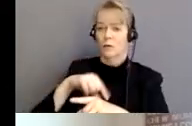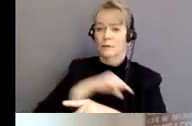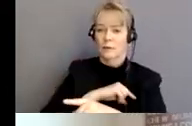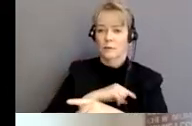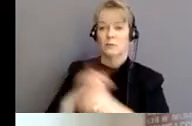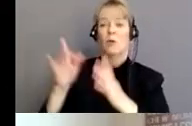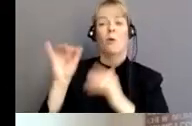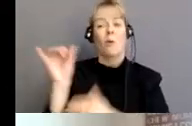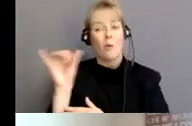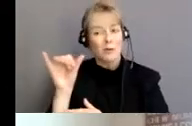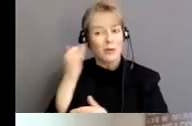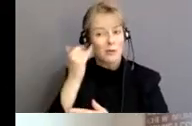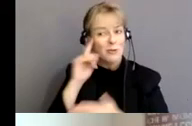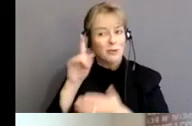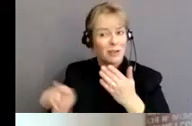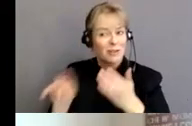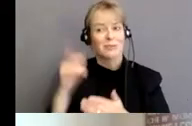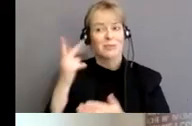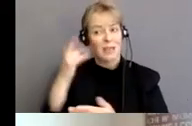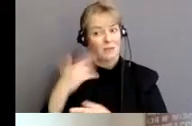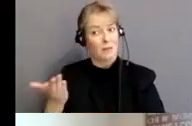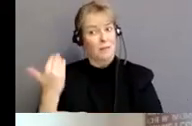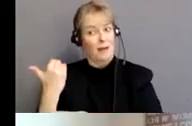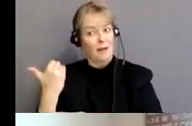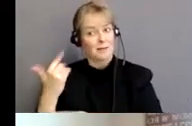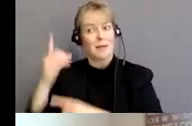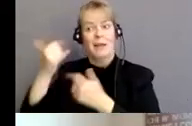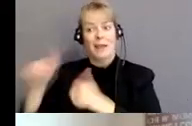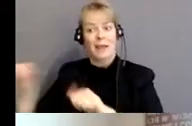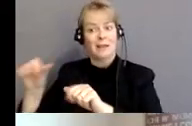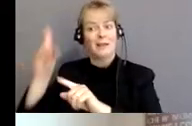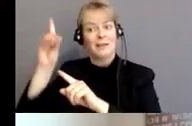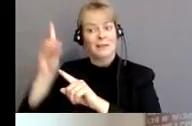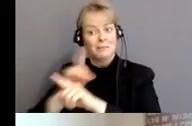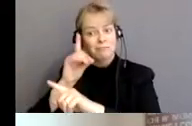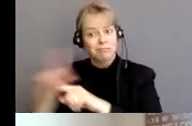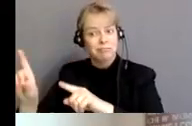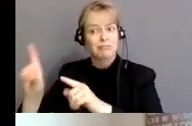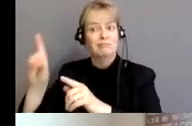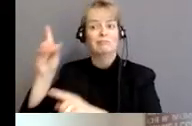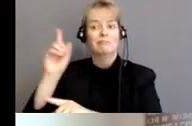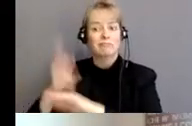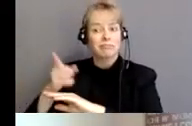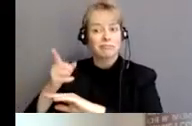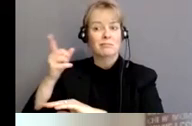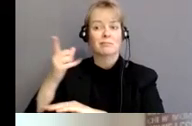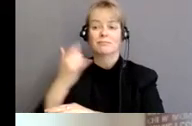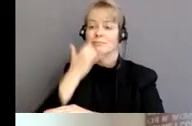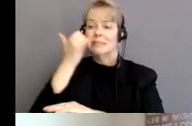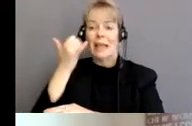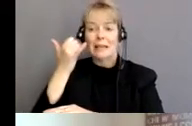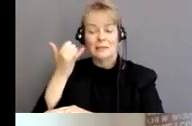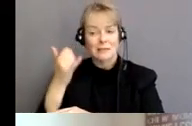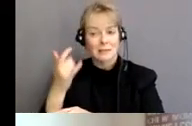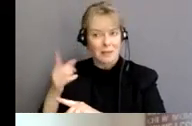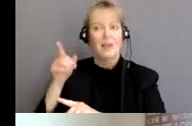disciplinary history in this person's background, because we all contribute to this database. And if we took action, that information would also